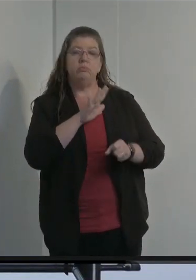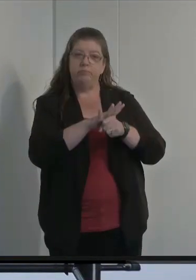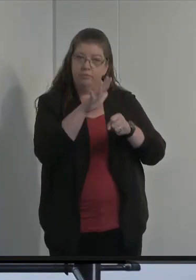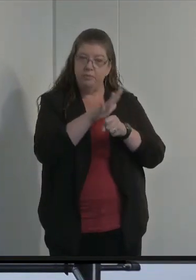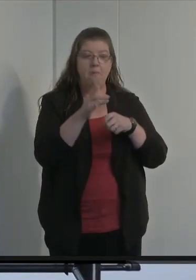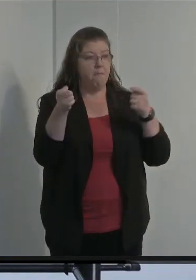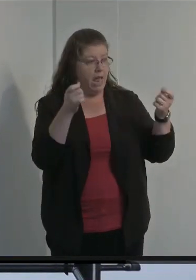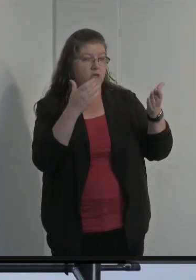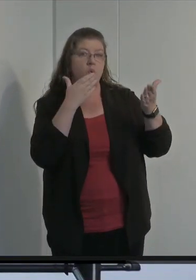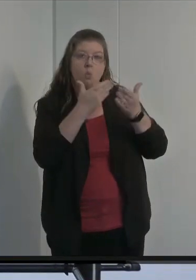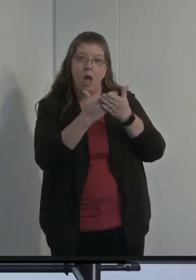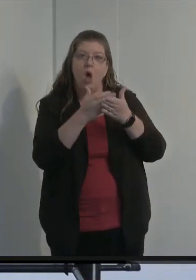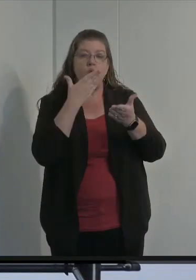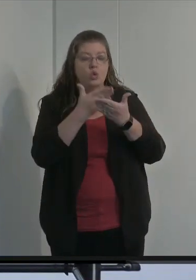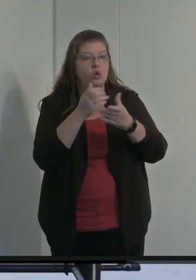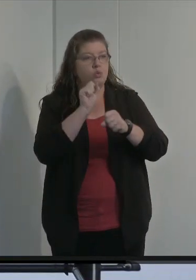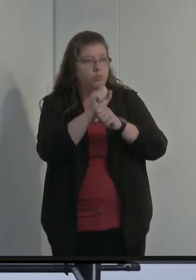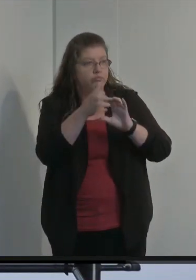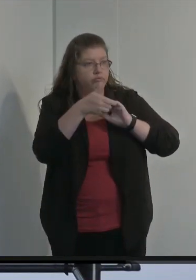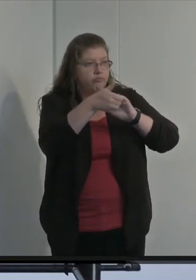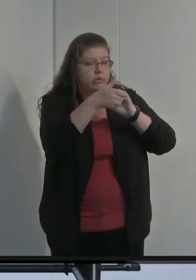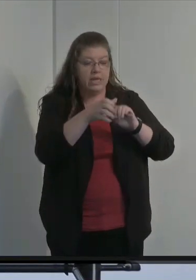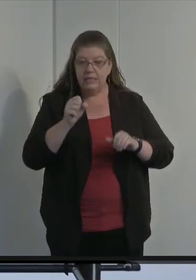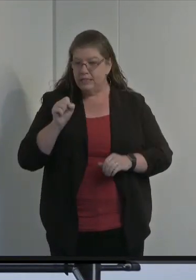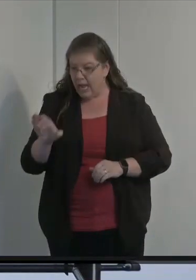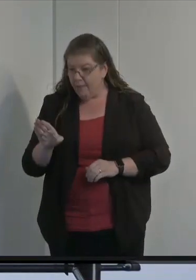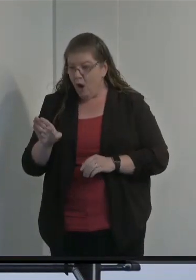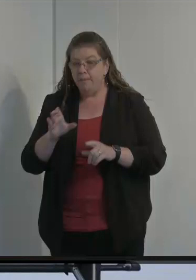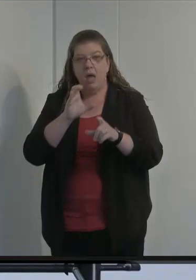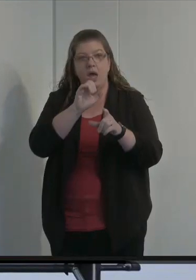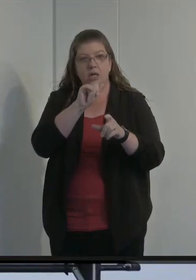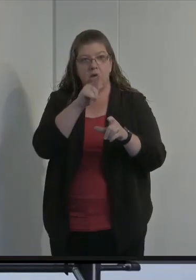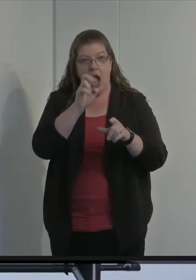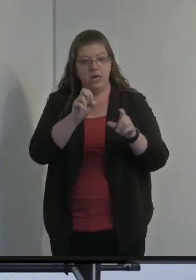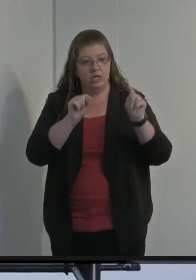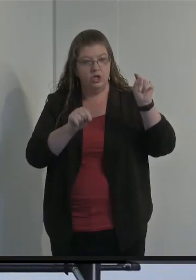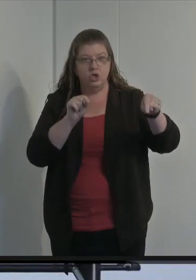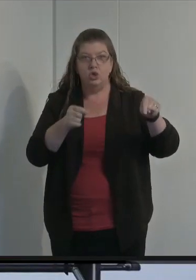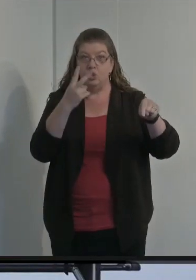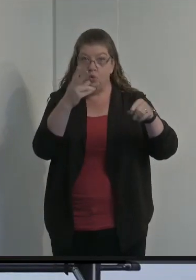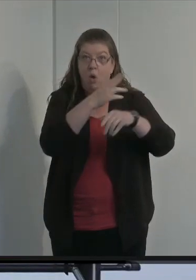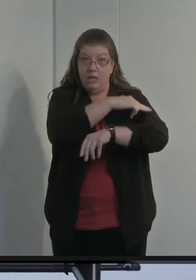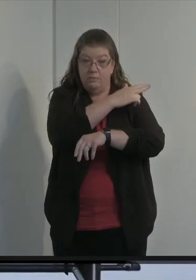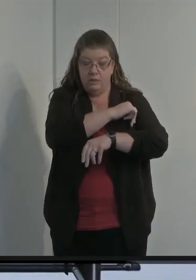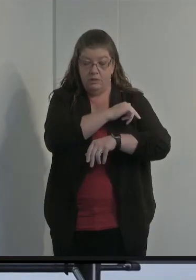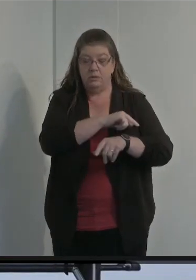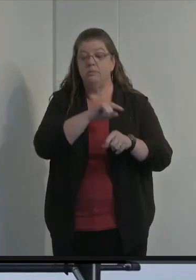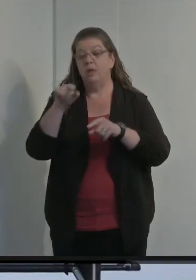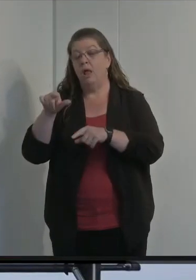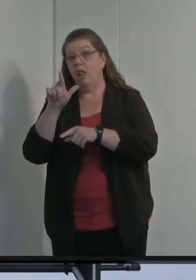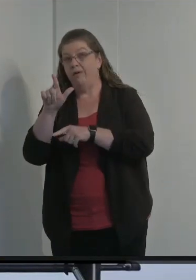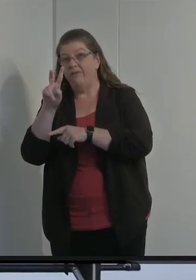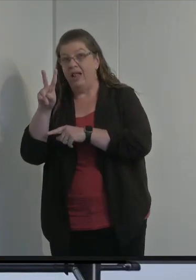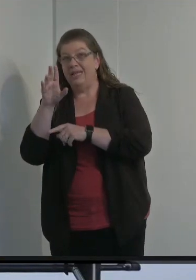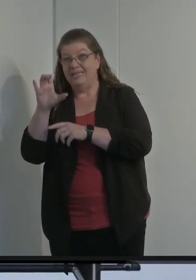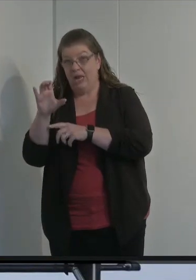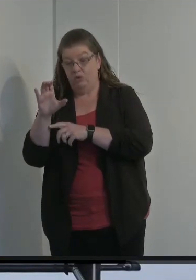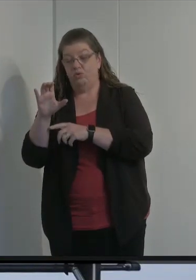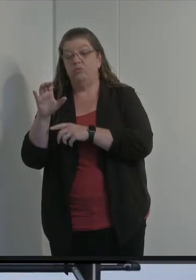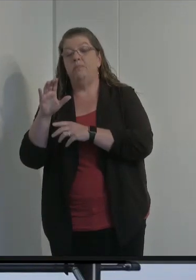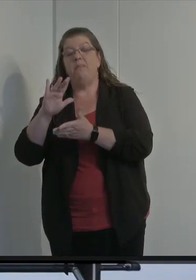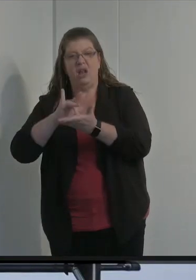the collaborative working relationships between Santa Barbara and Goleta Cottage Hospitals, Lompoc Valley Medical Center, and